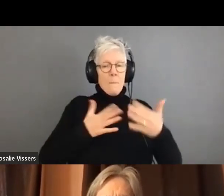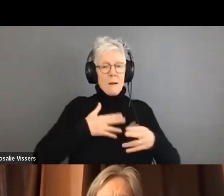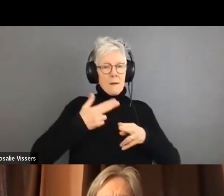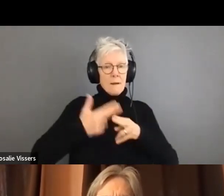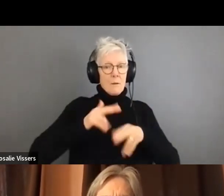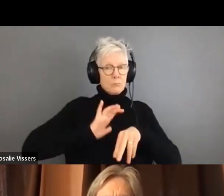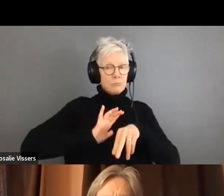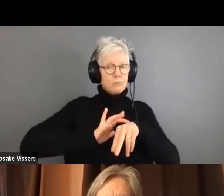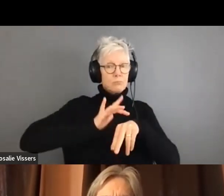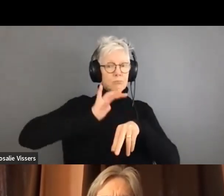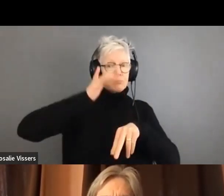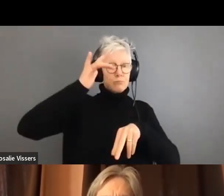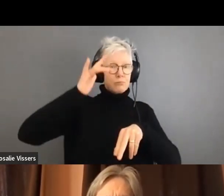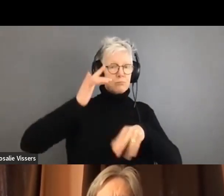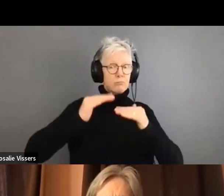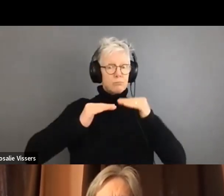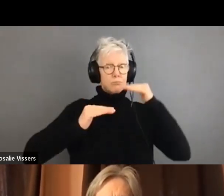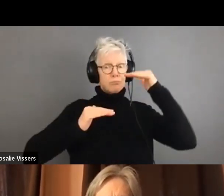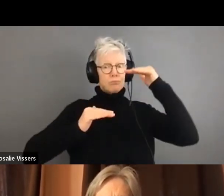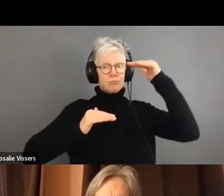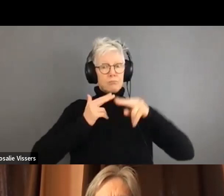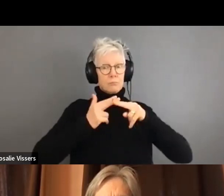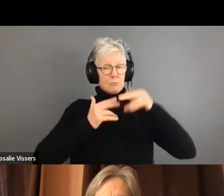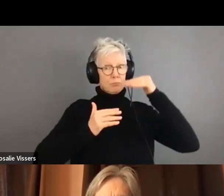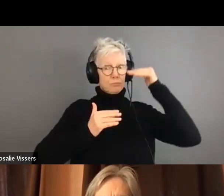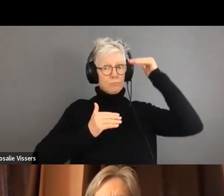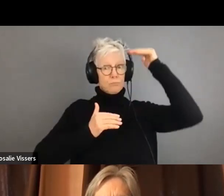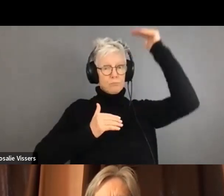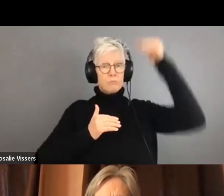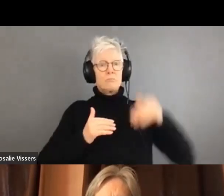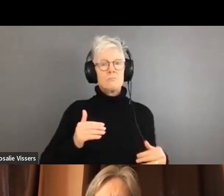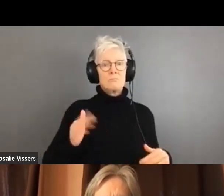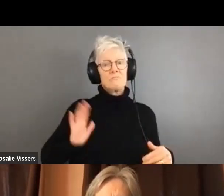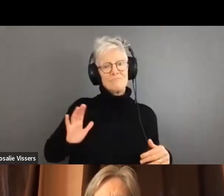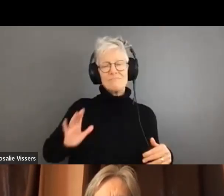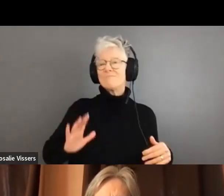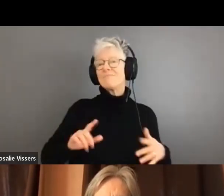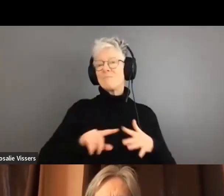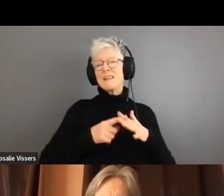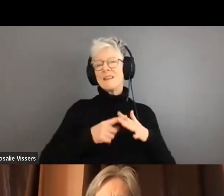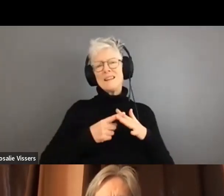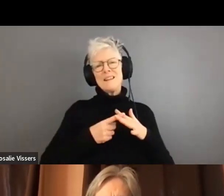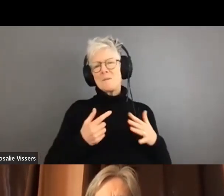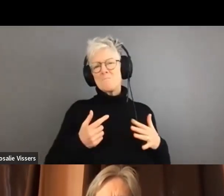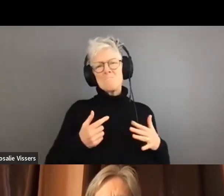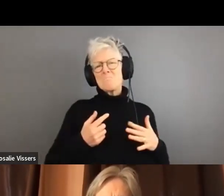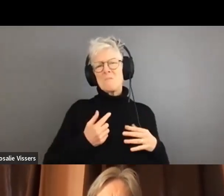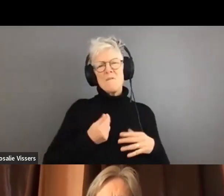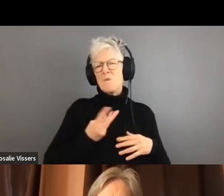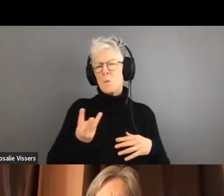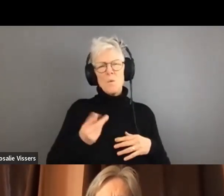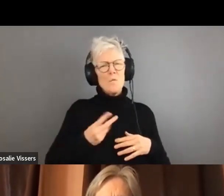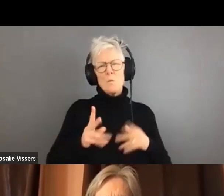of a lot higher than it was. So in the early days, get whoever you can, as long as they align with